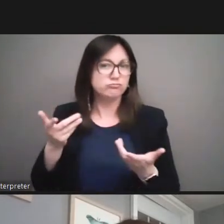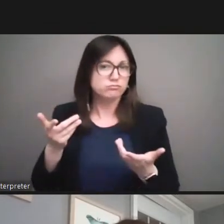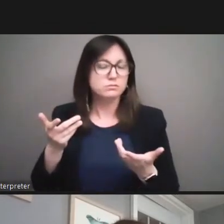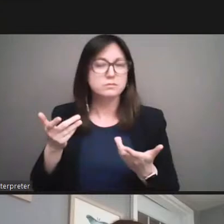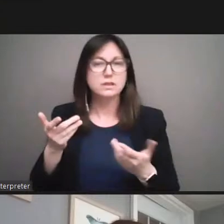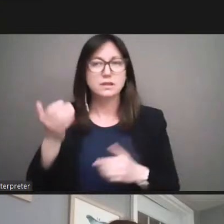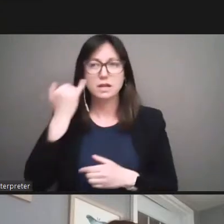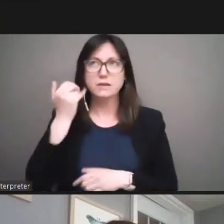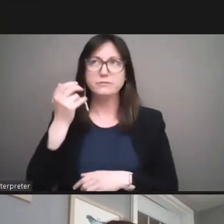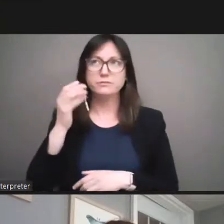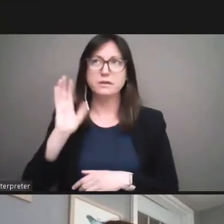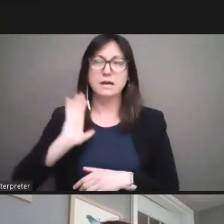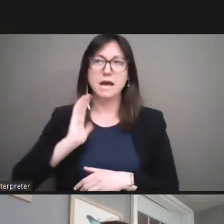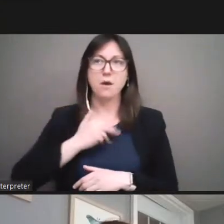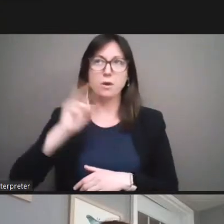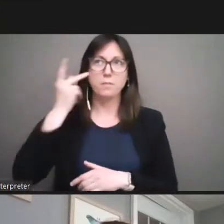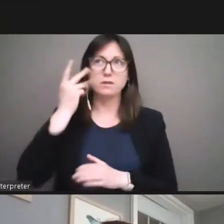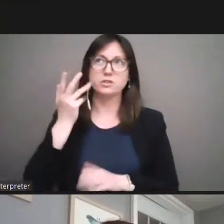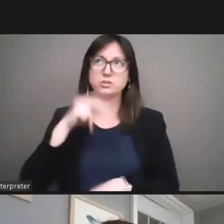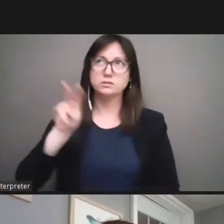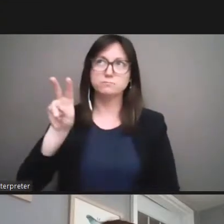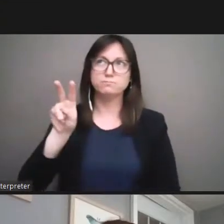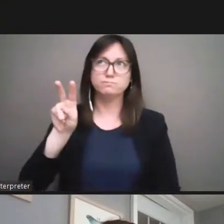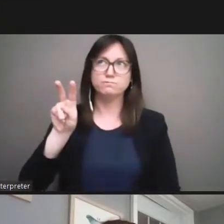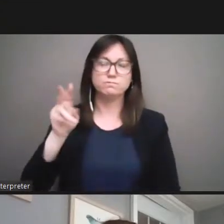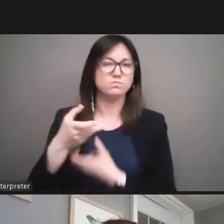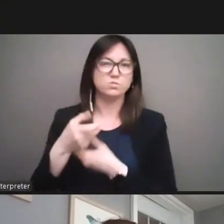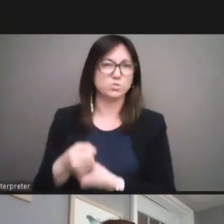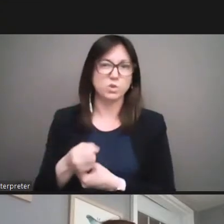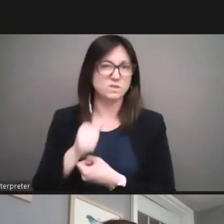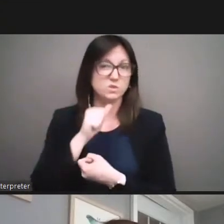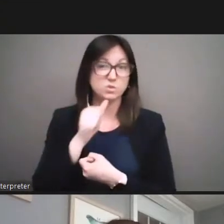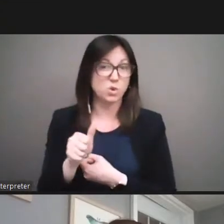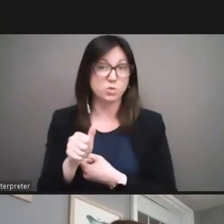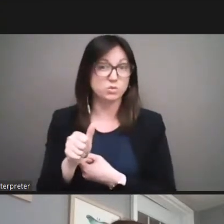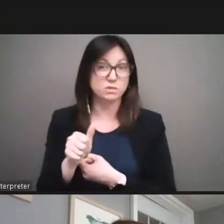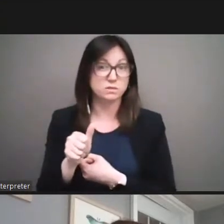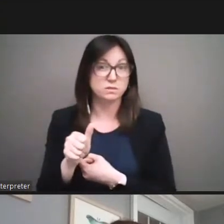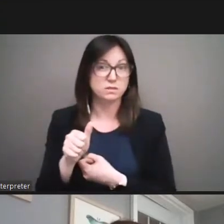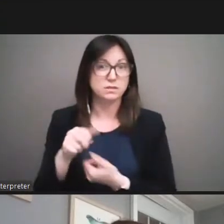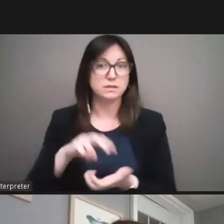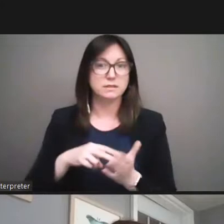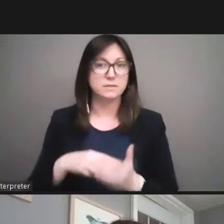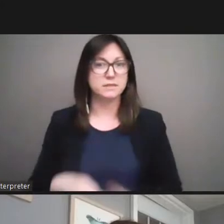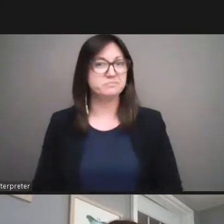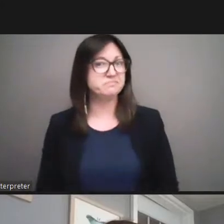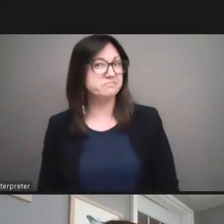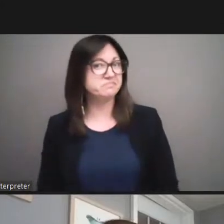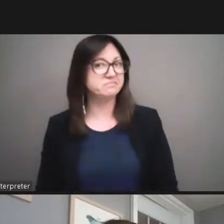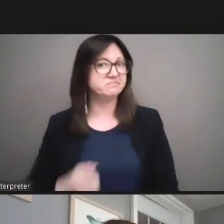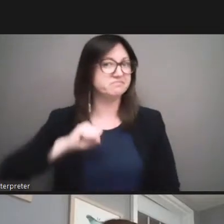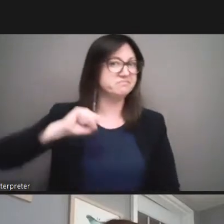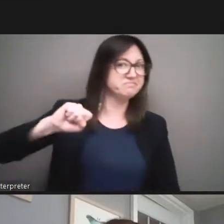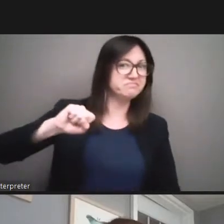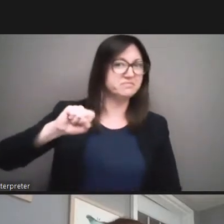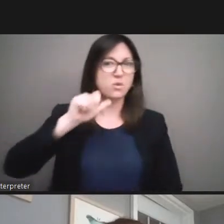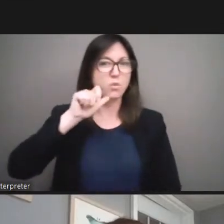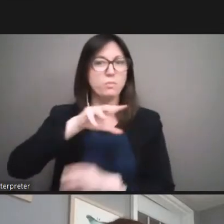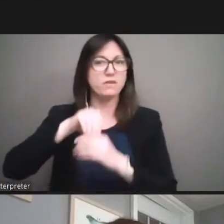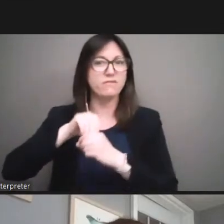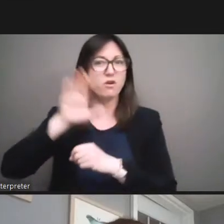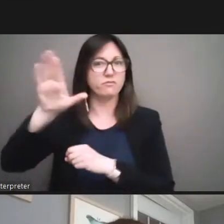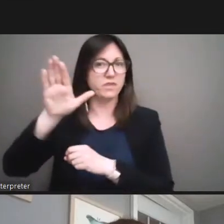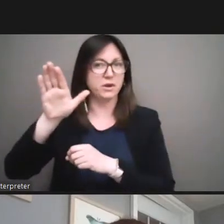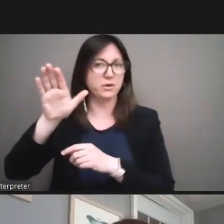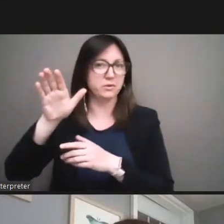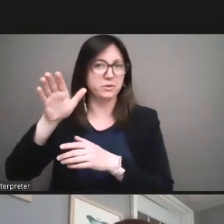When we start to lose faith in our decision makers and in what they're doing, I think we're less likely to engage in the systems that they're at the head of, right?